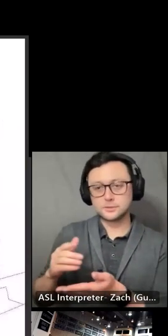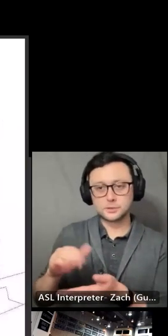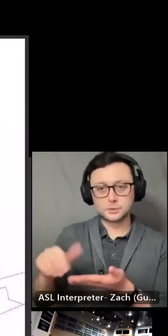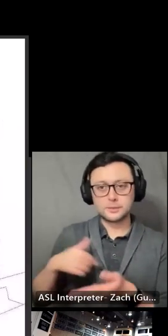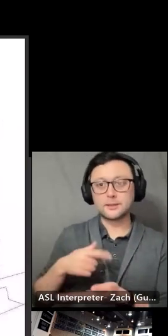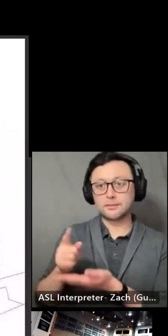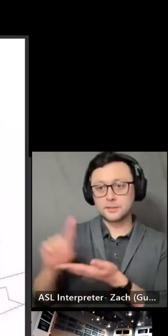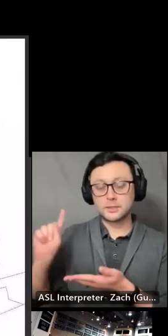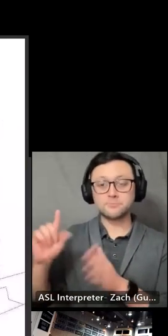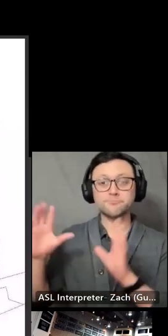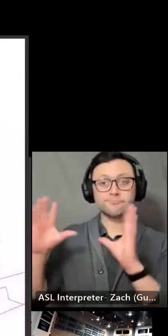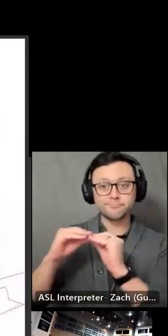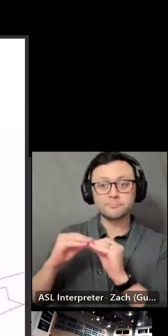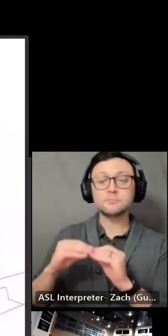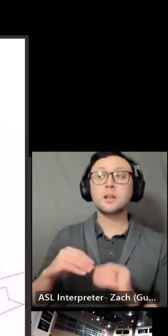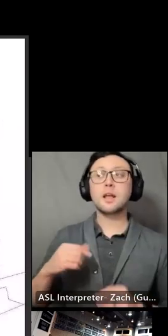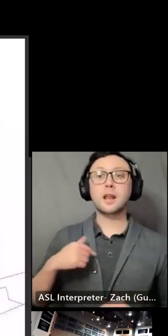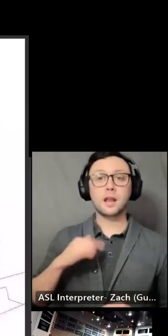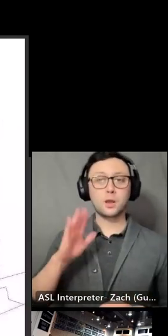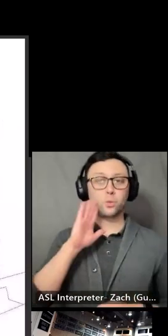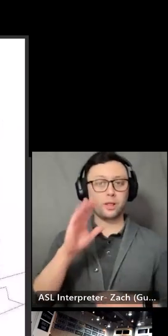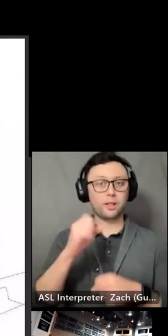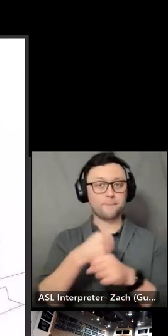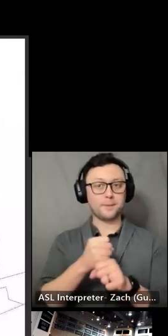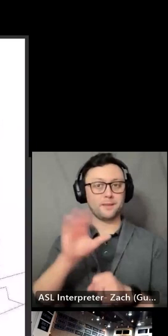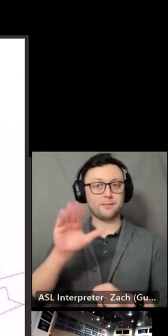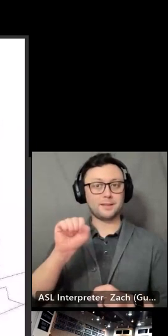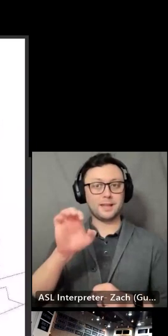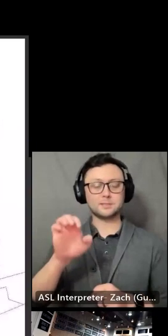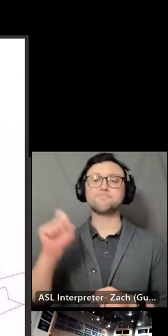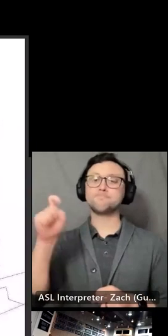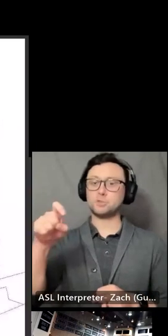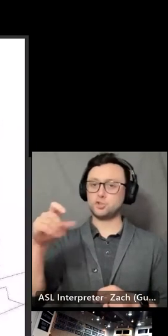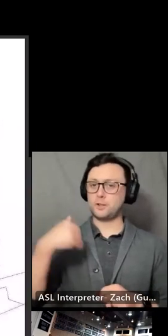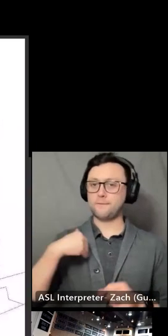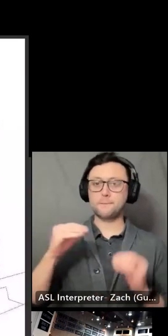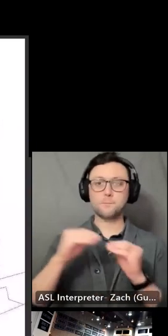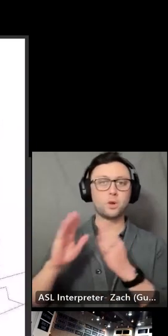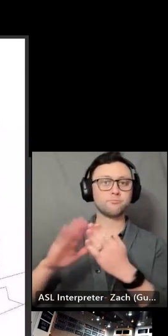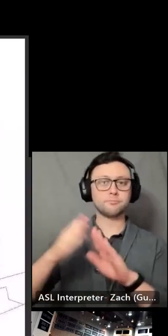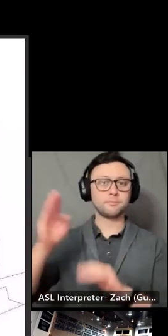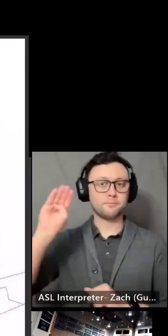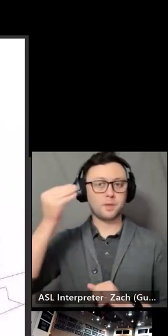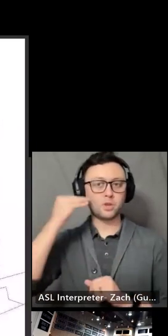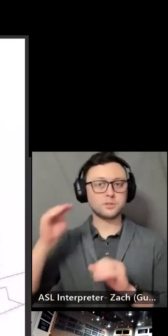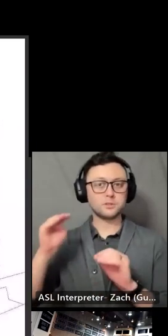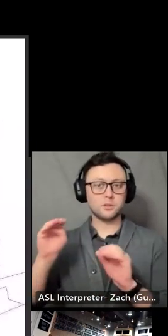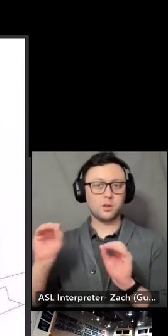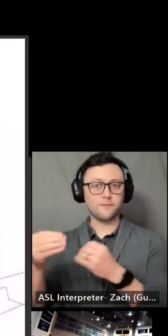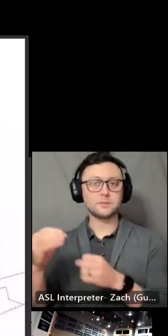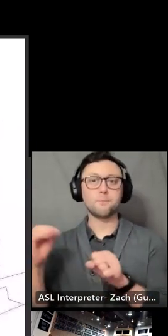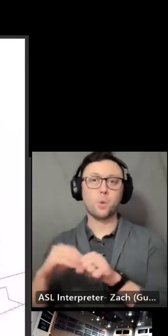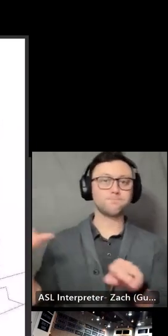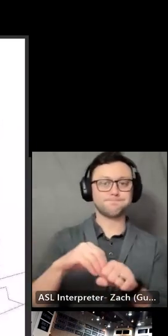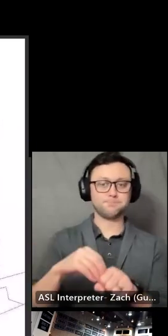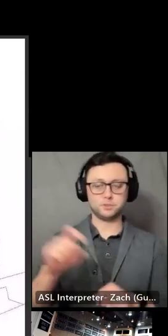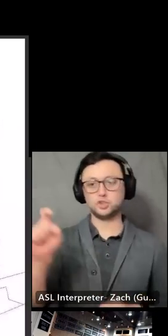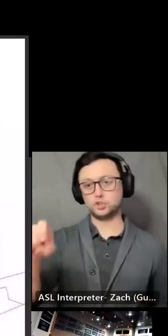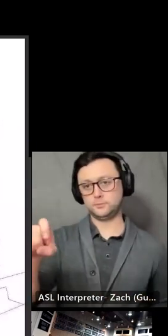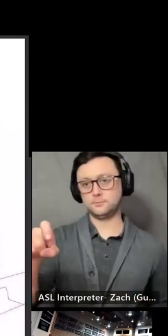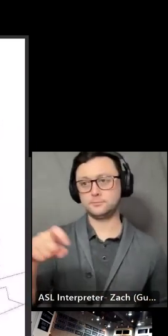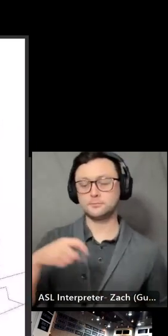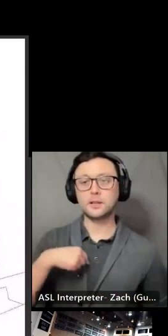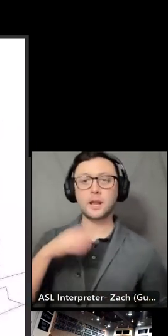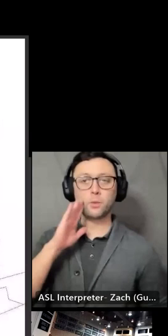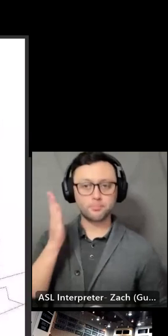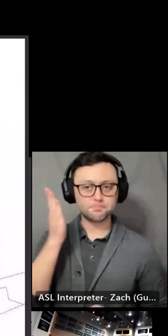committed to making the case for more presence, more involvement on this issue from the mayor's office, but they have been in conversation with me and my office